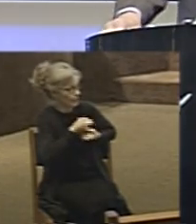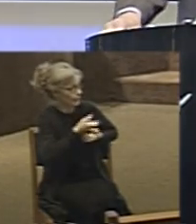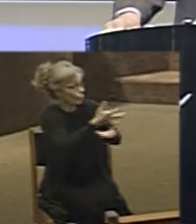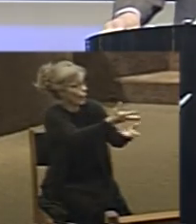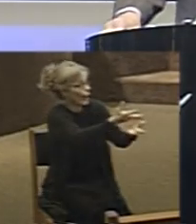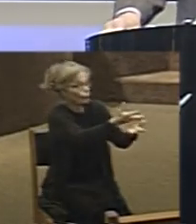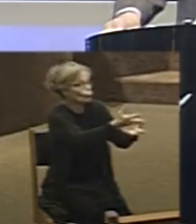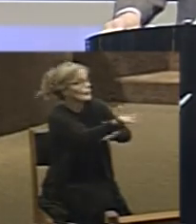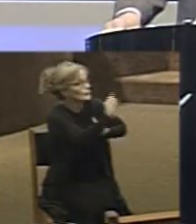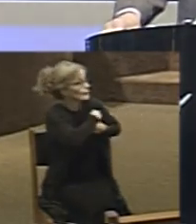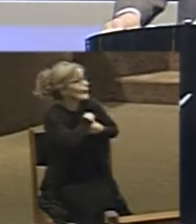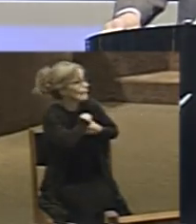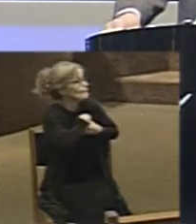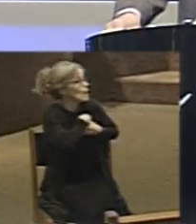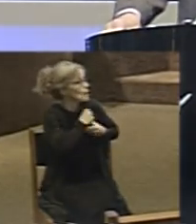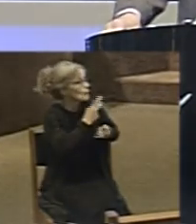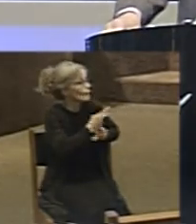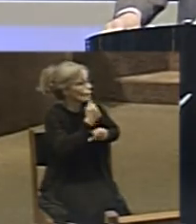it not.